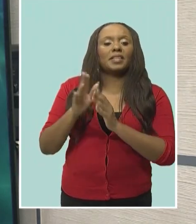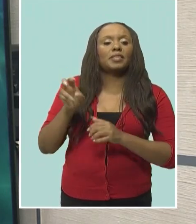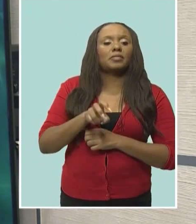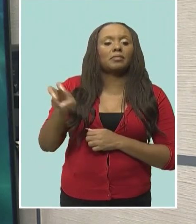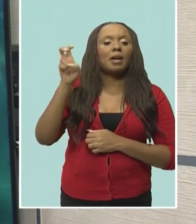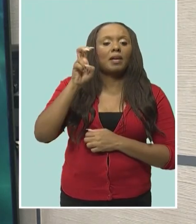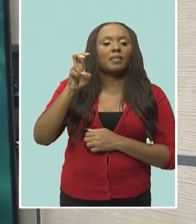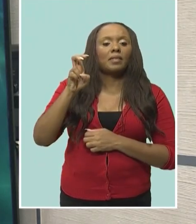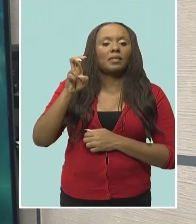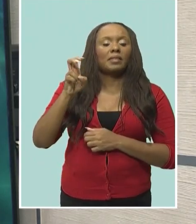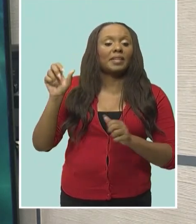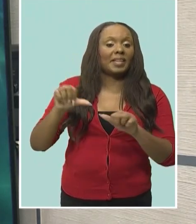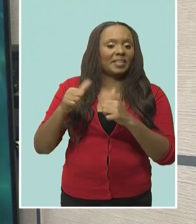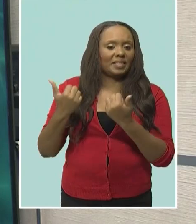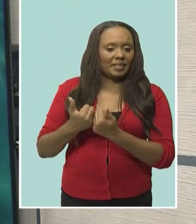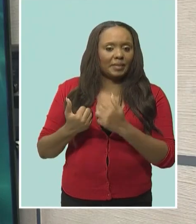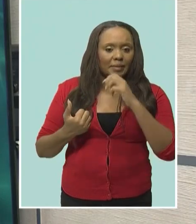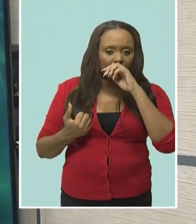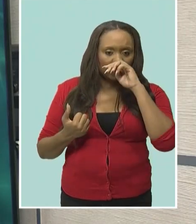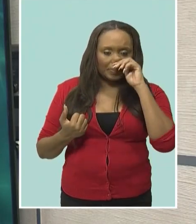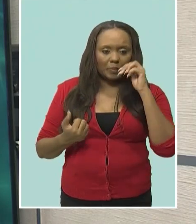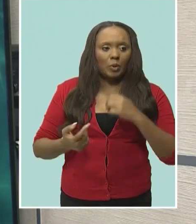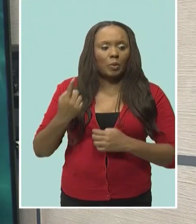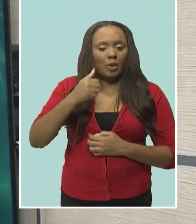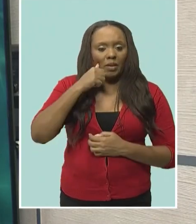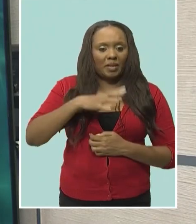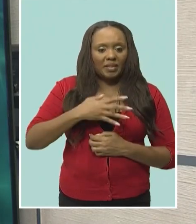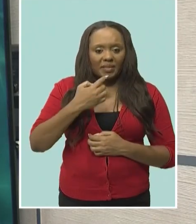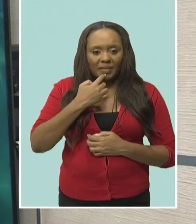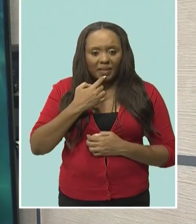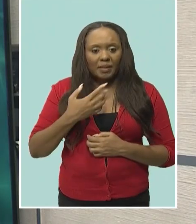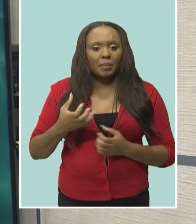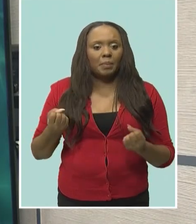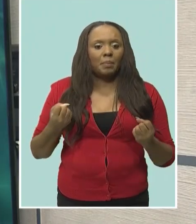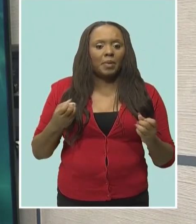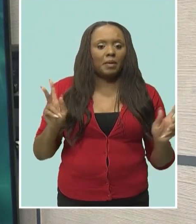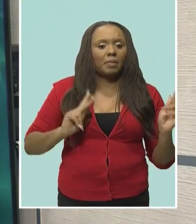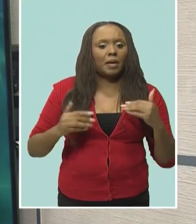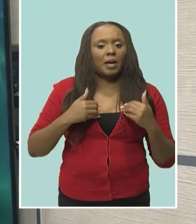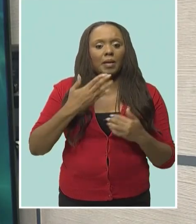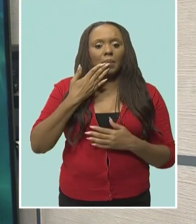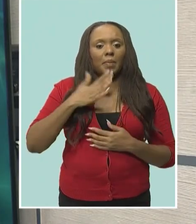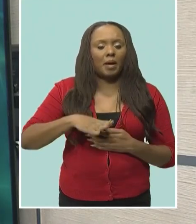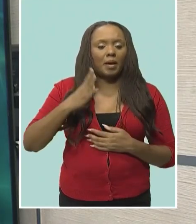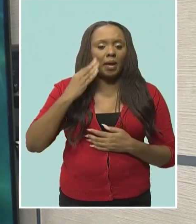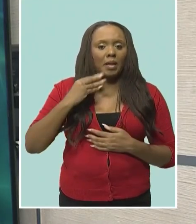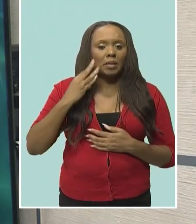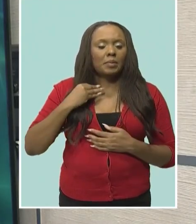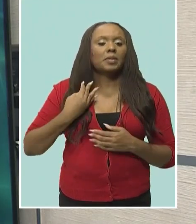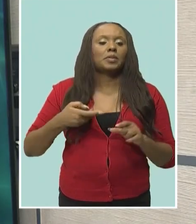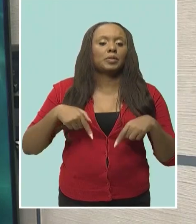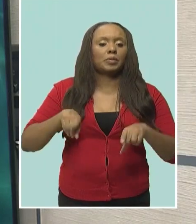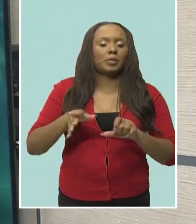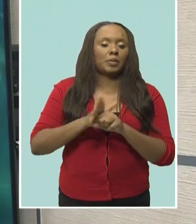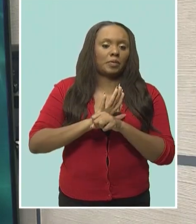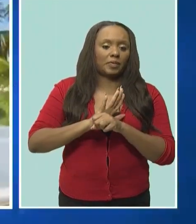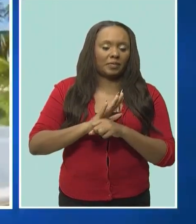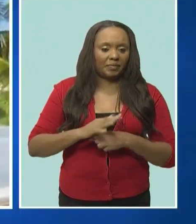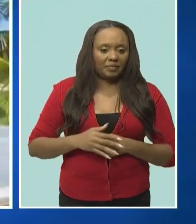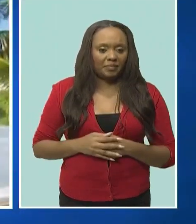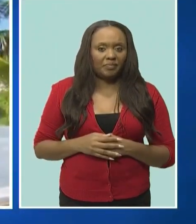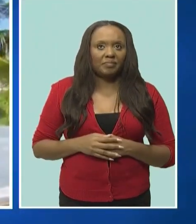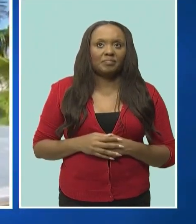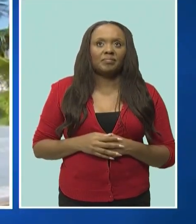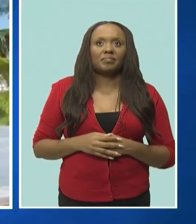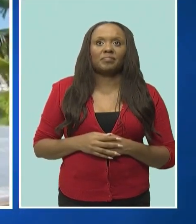boutique travel agency, The Travel Empire, says this stems from the fact that many people had bad experiences during that period.